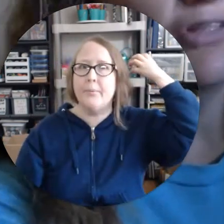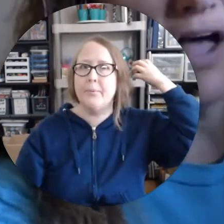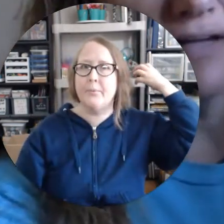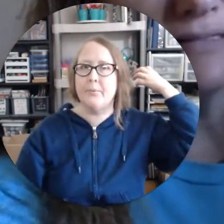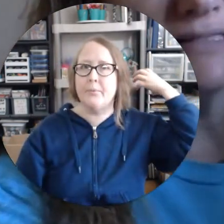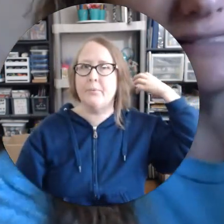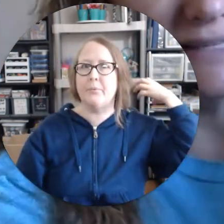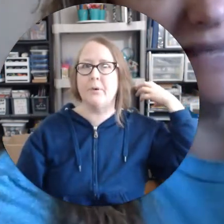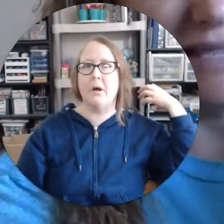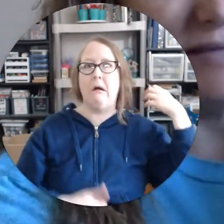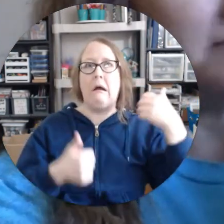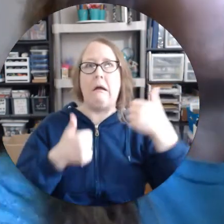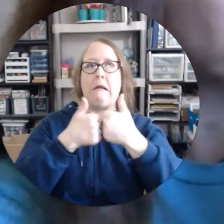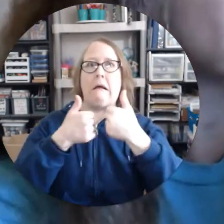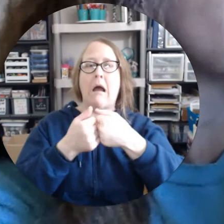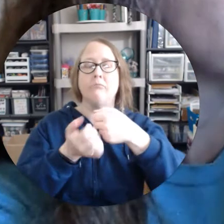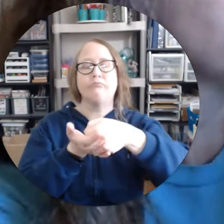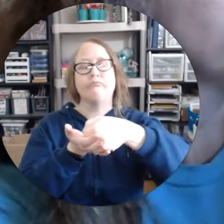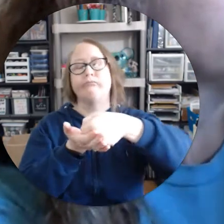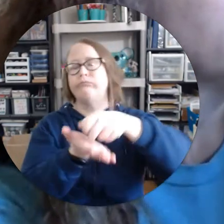they lost the game.